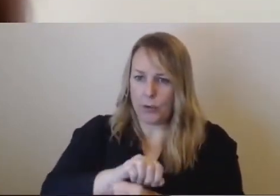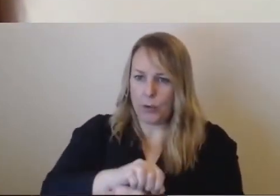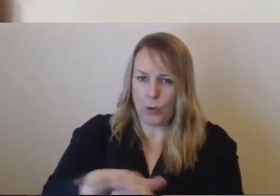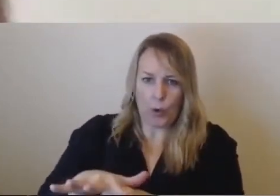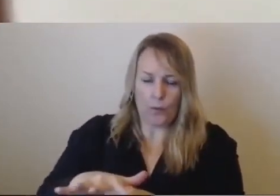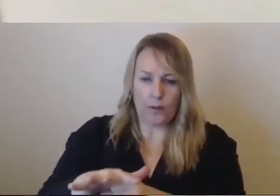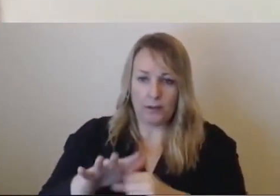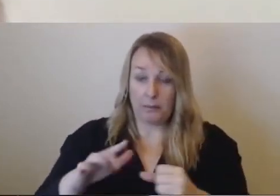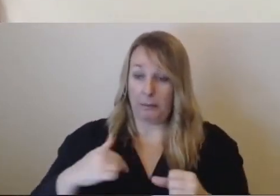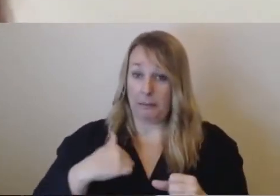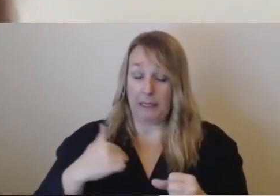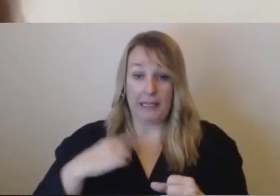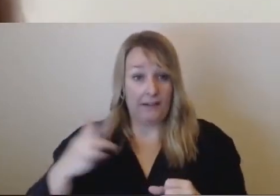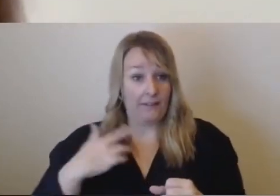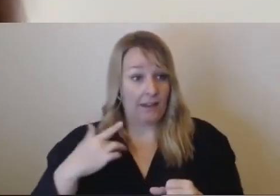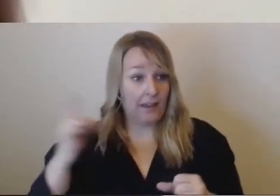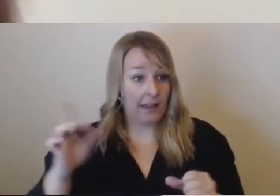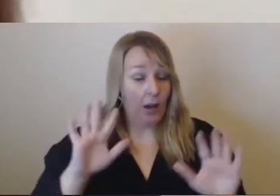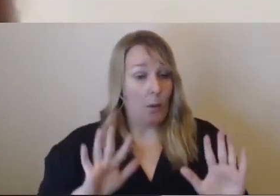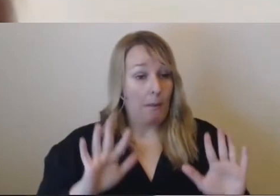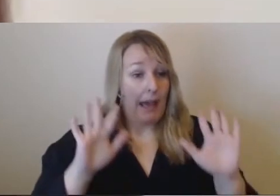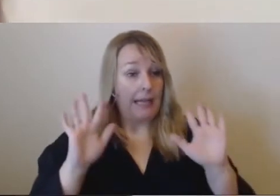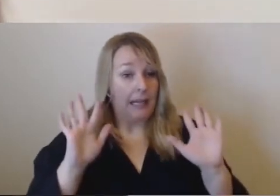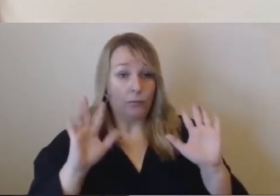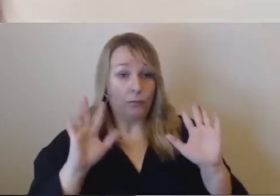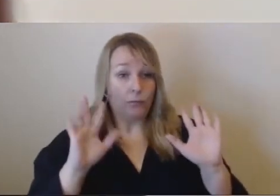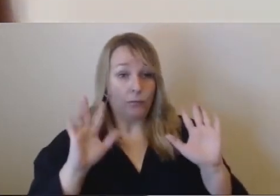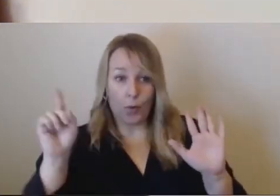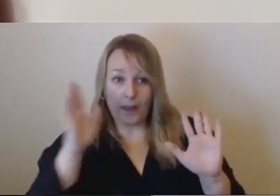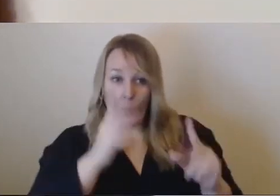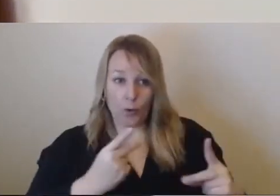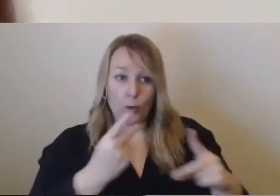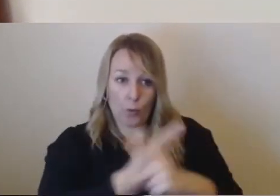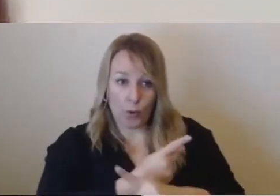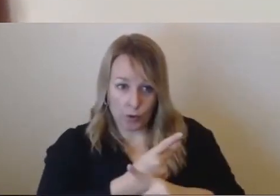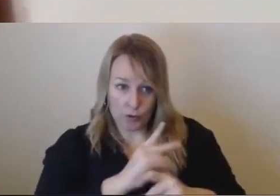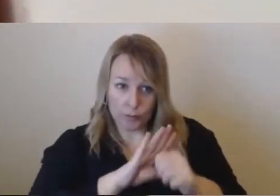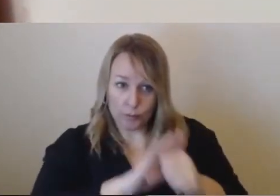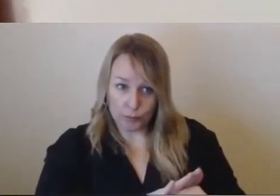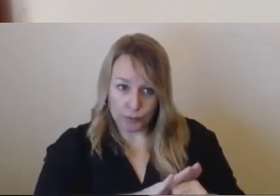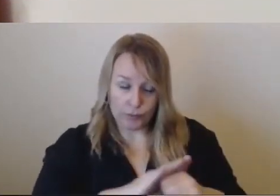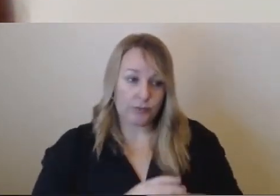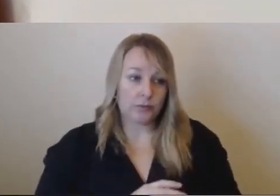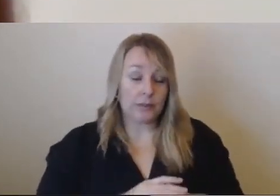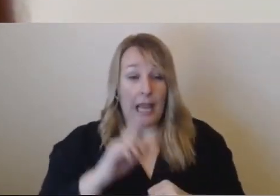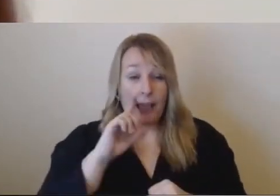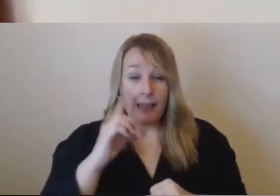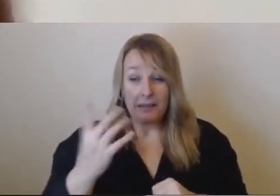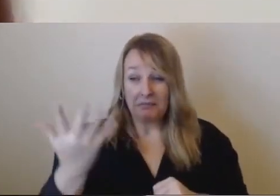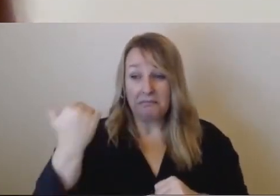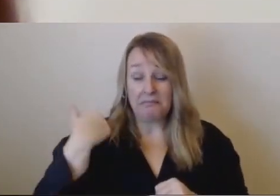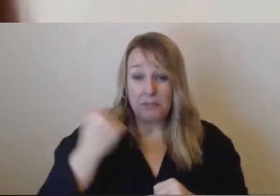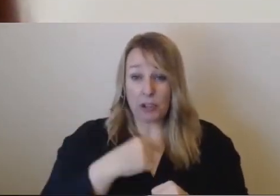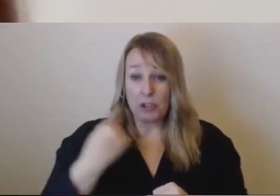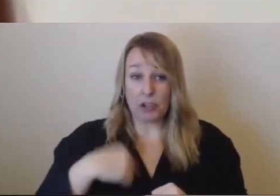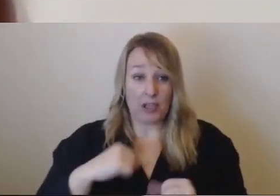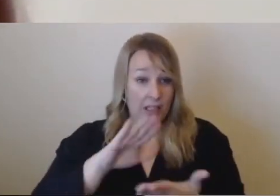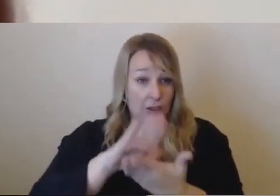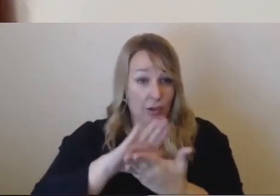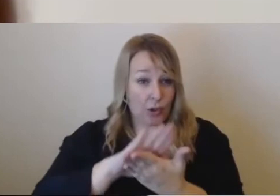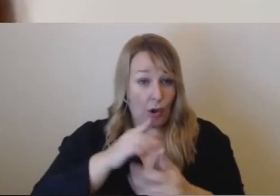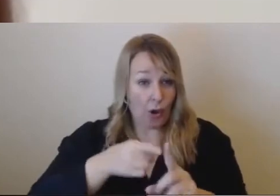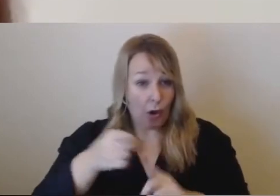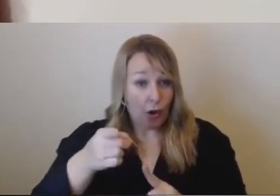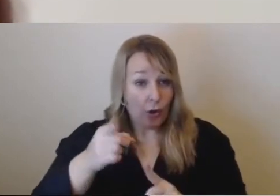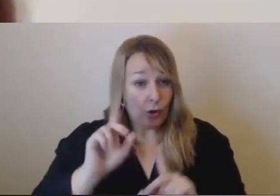see it doubling down. Same thing. I think a lot of China scholars were shocked at the time, although increasingly